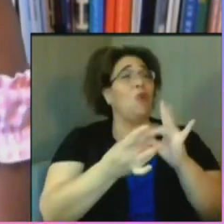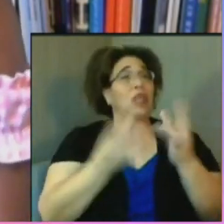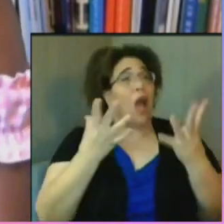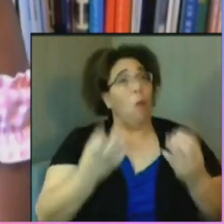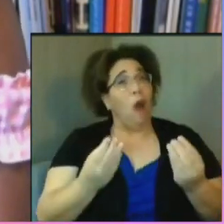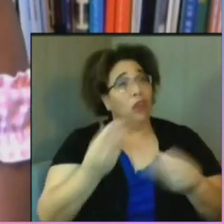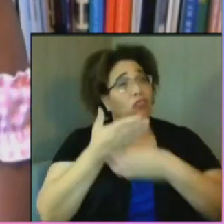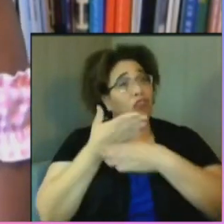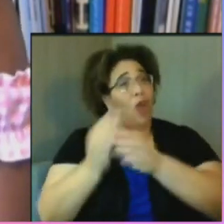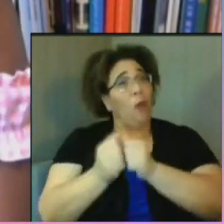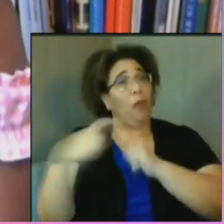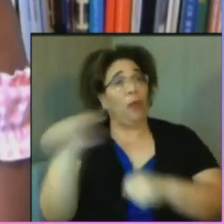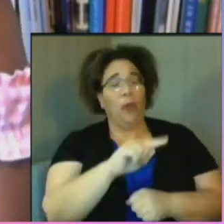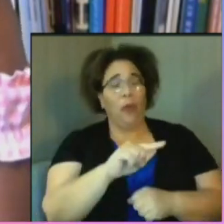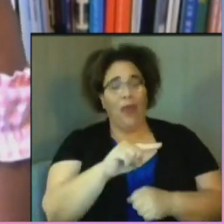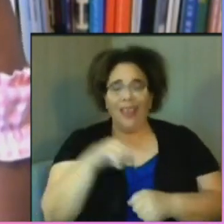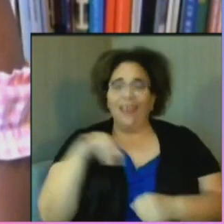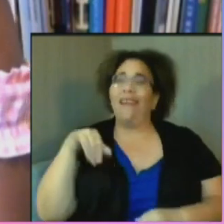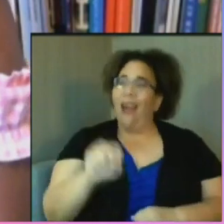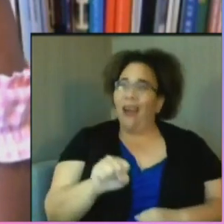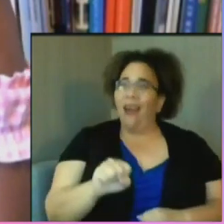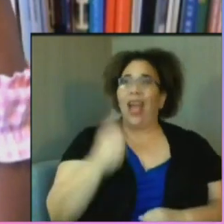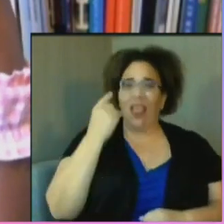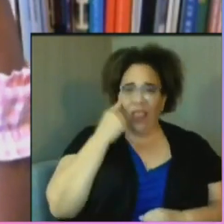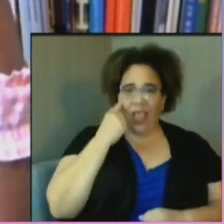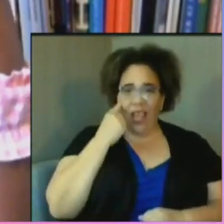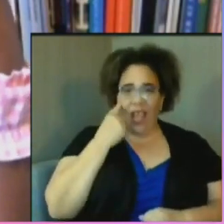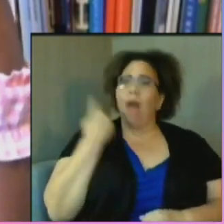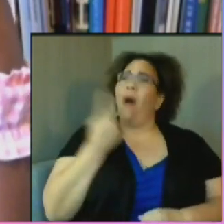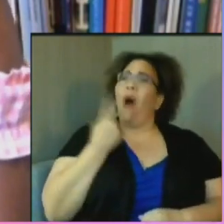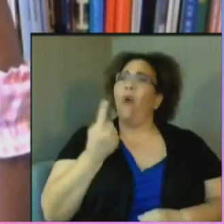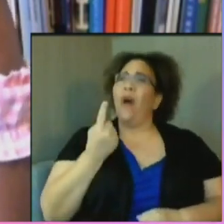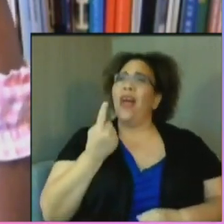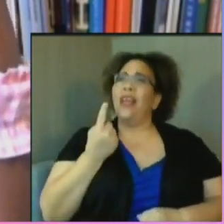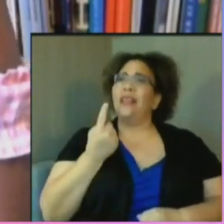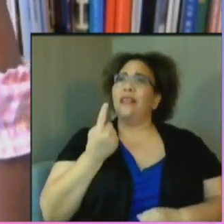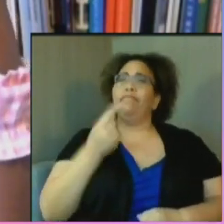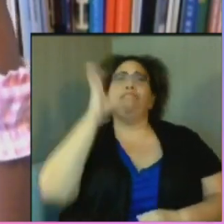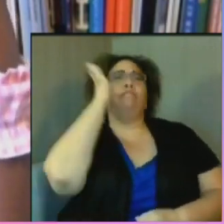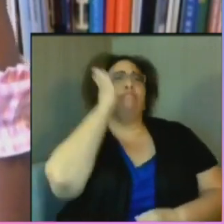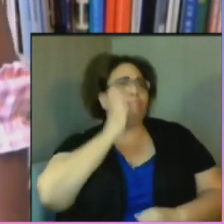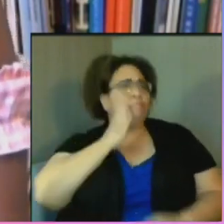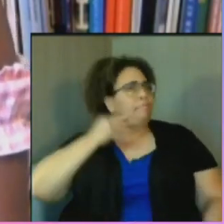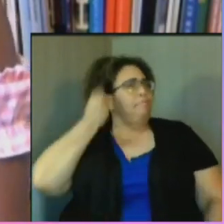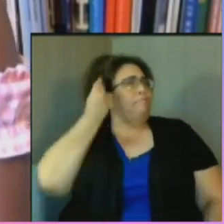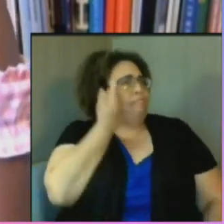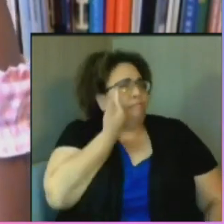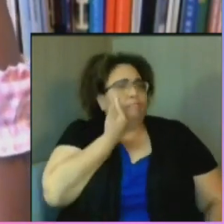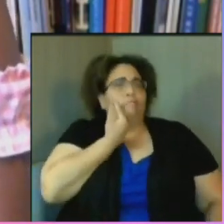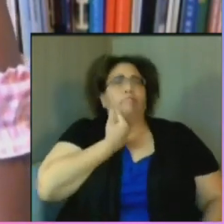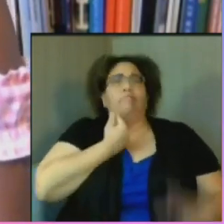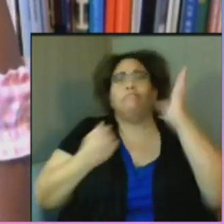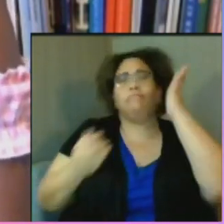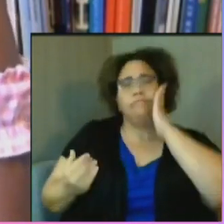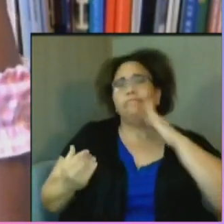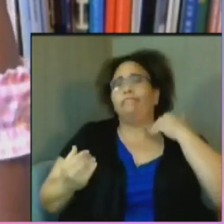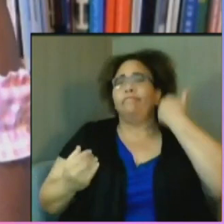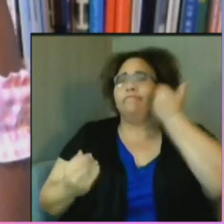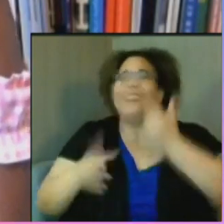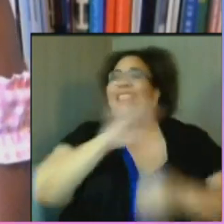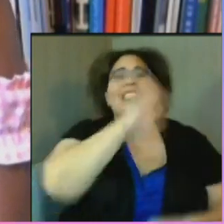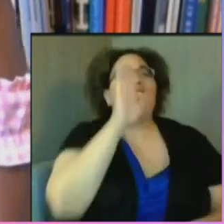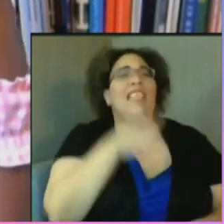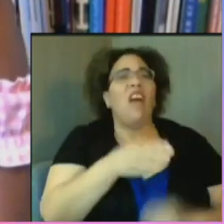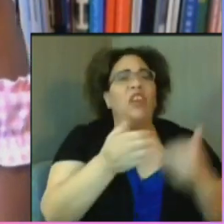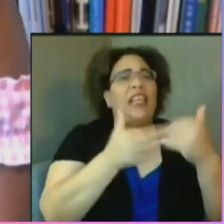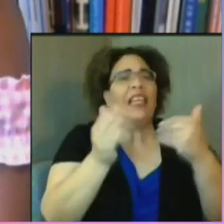think I'm always going through it. It's never easy. It's so much anxiety and fear just